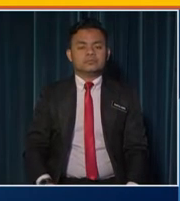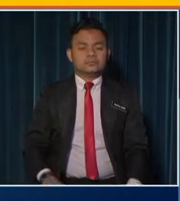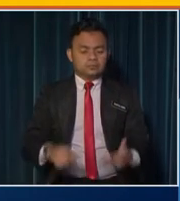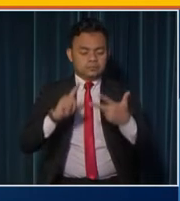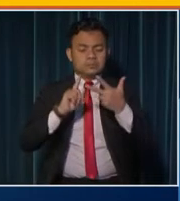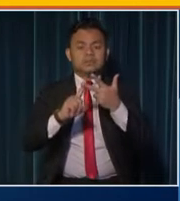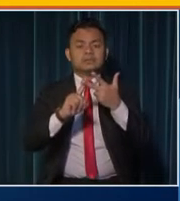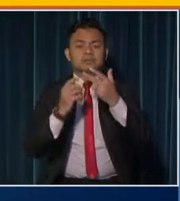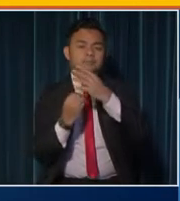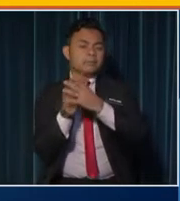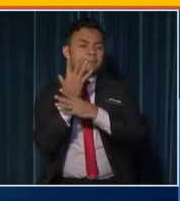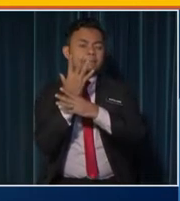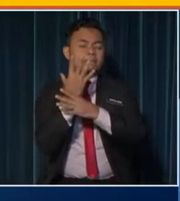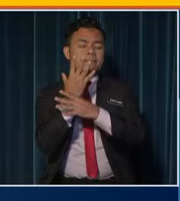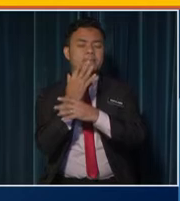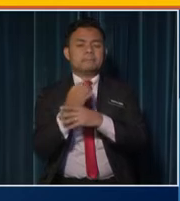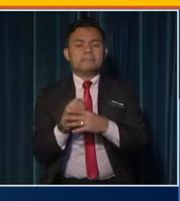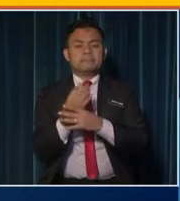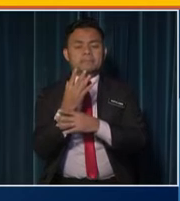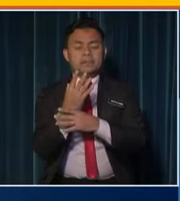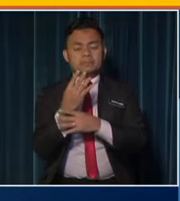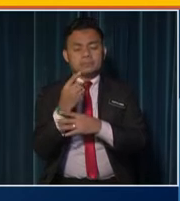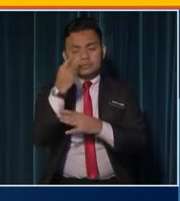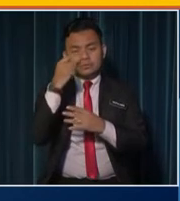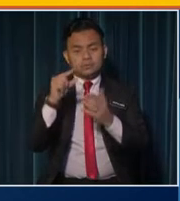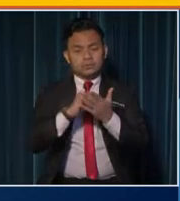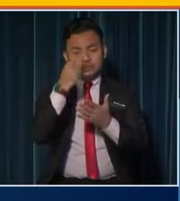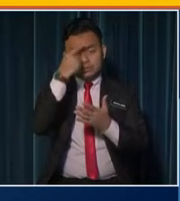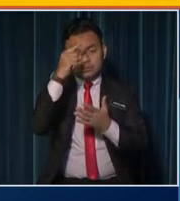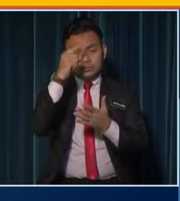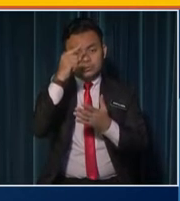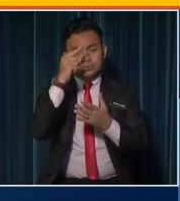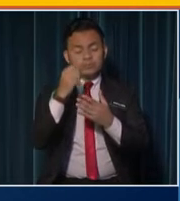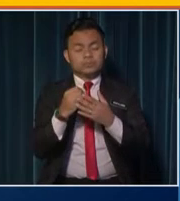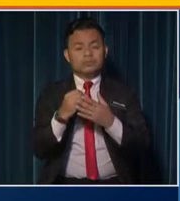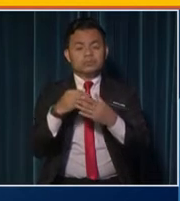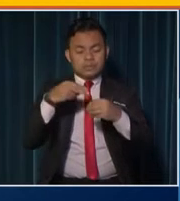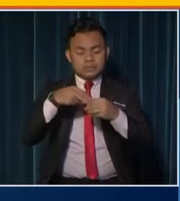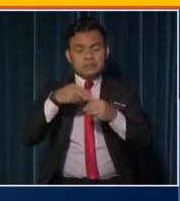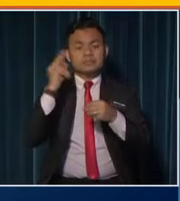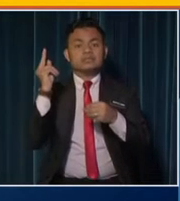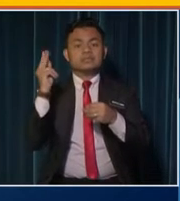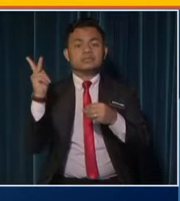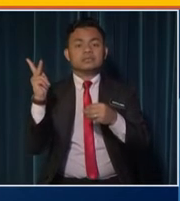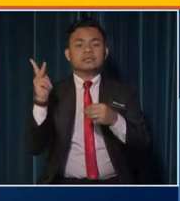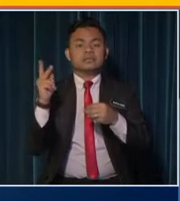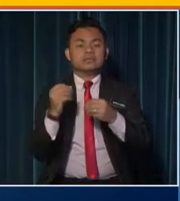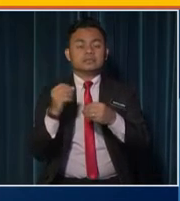The bulb produces light when it receives electric current in the circuit.